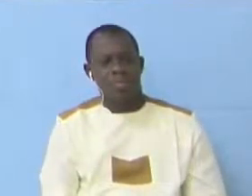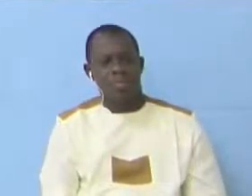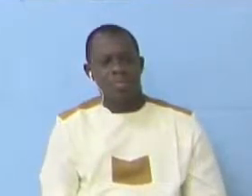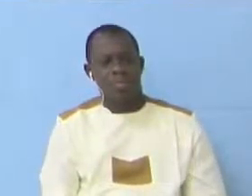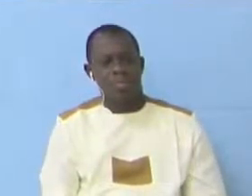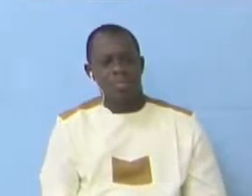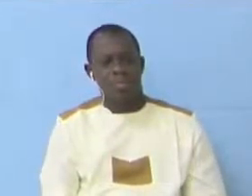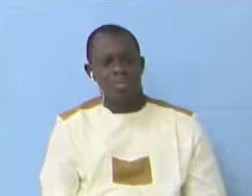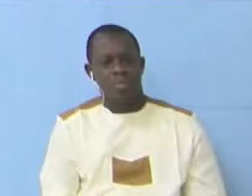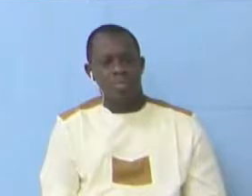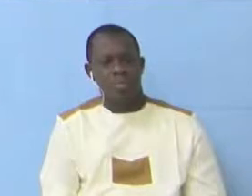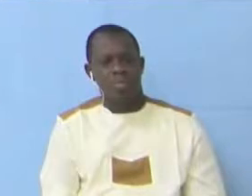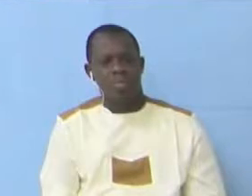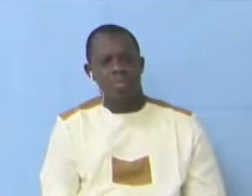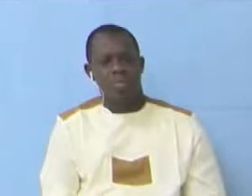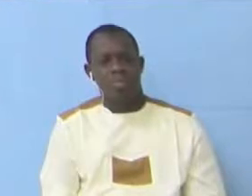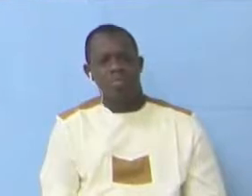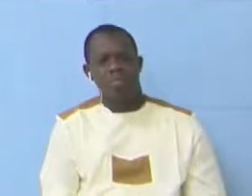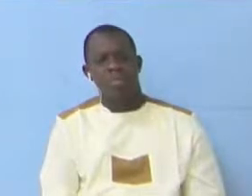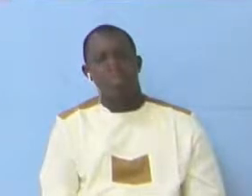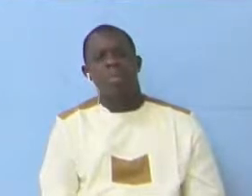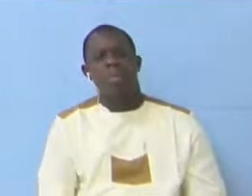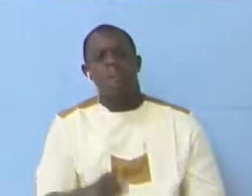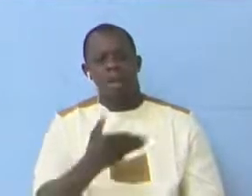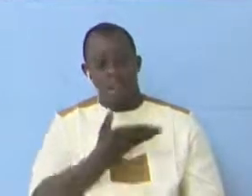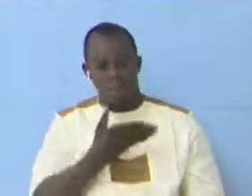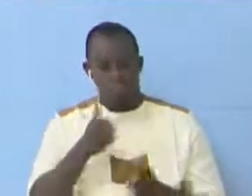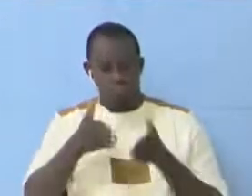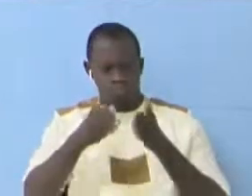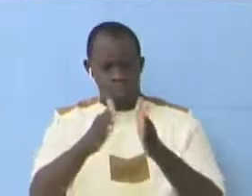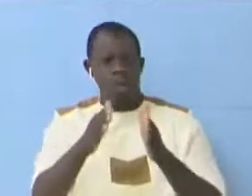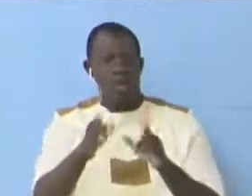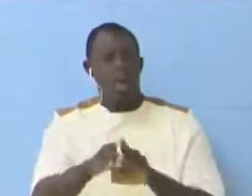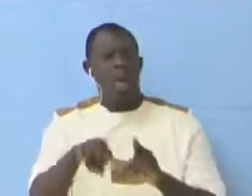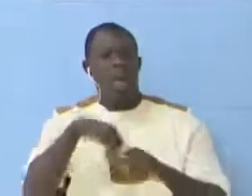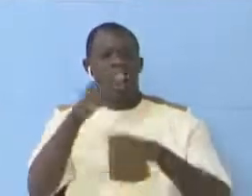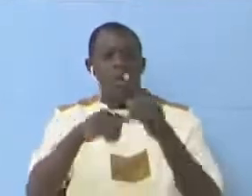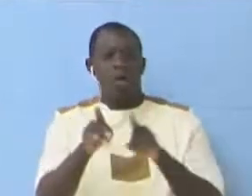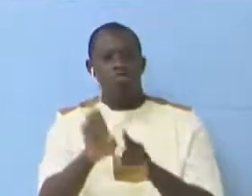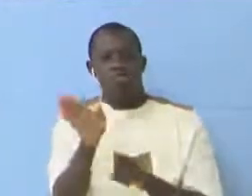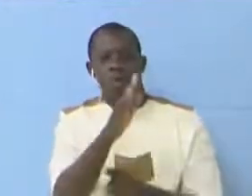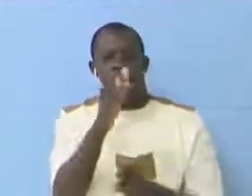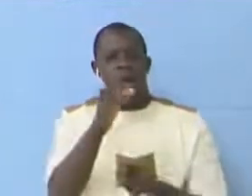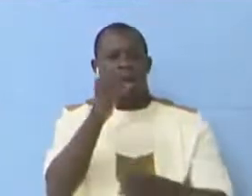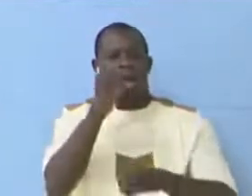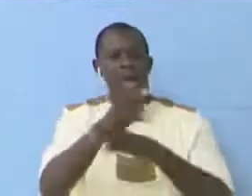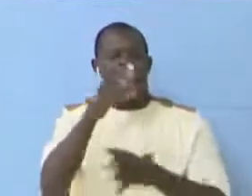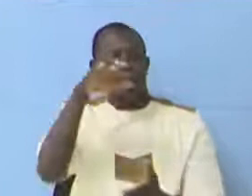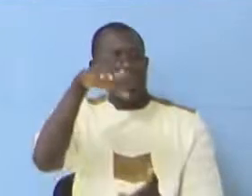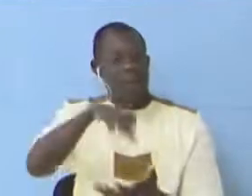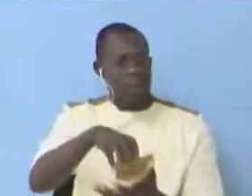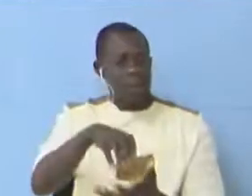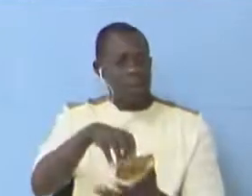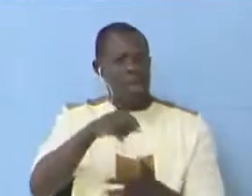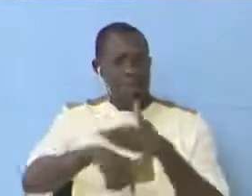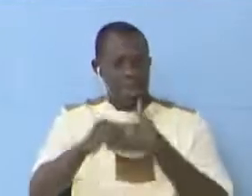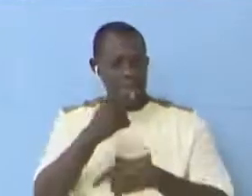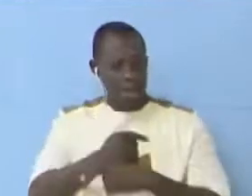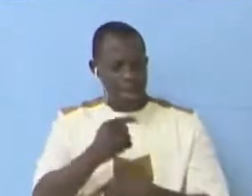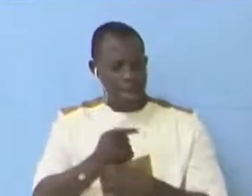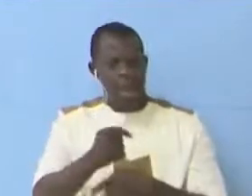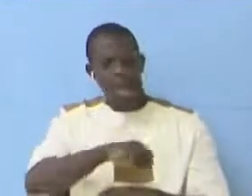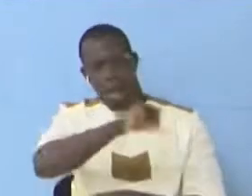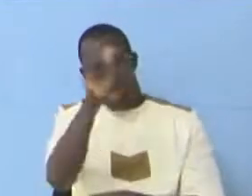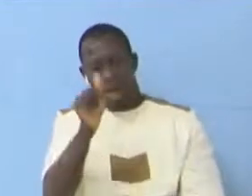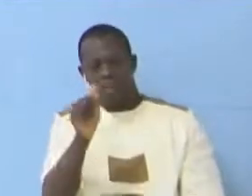the crossroad, the one leading to the beach side and the one going into Ghana town. Just behind, I think there